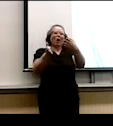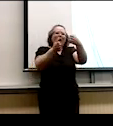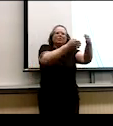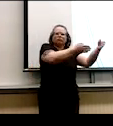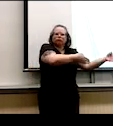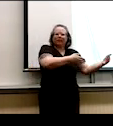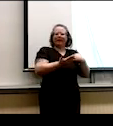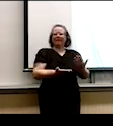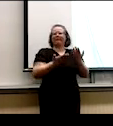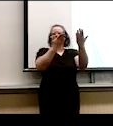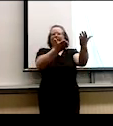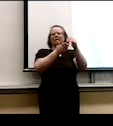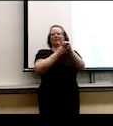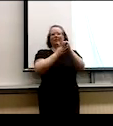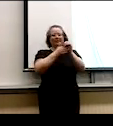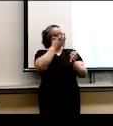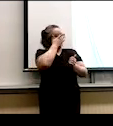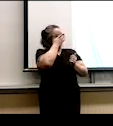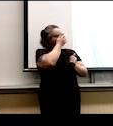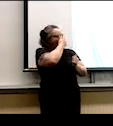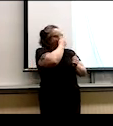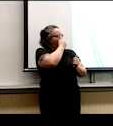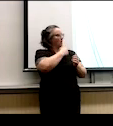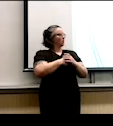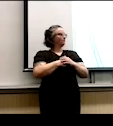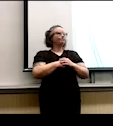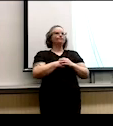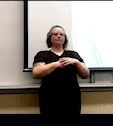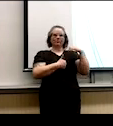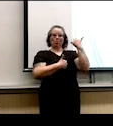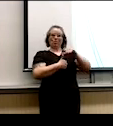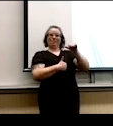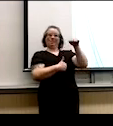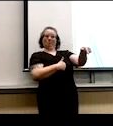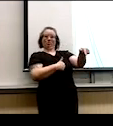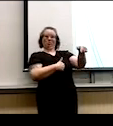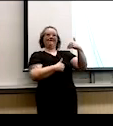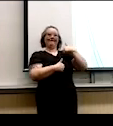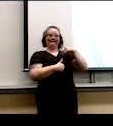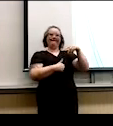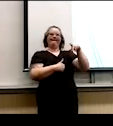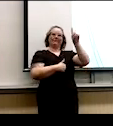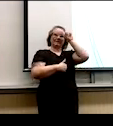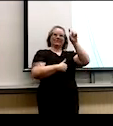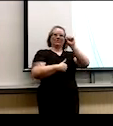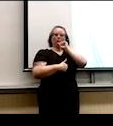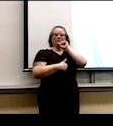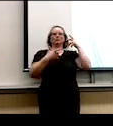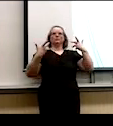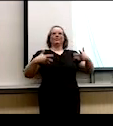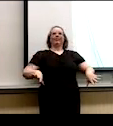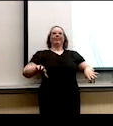release signs, and I already mentioned the burden of disease that's happening more in the frontal lobes. So I use